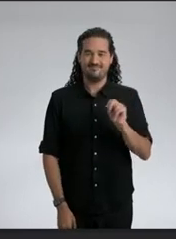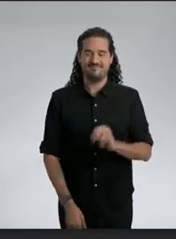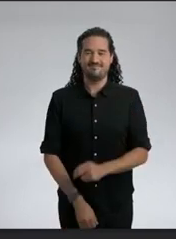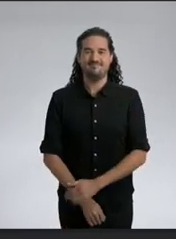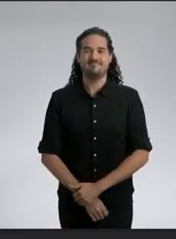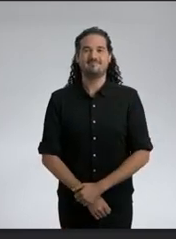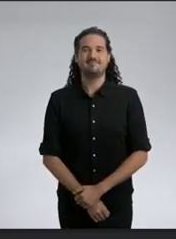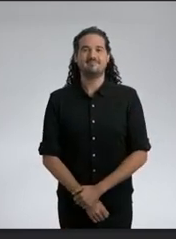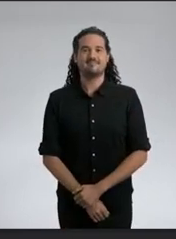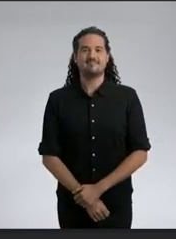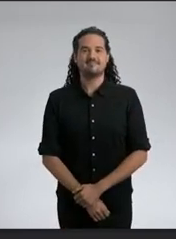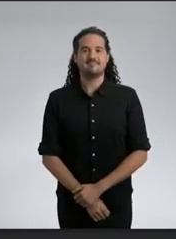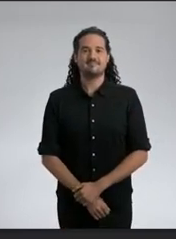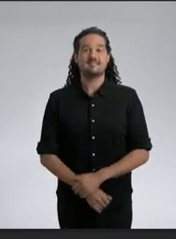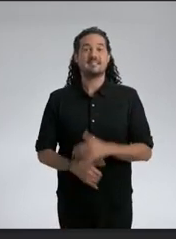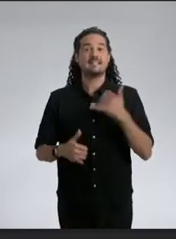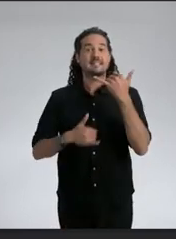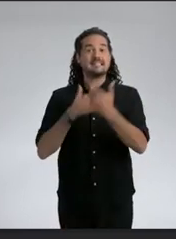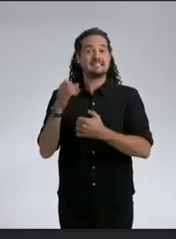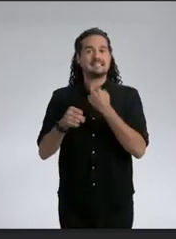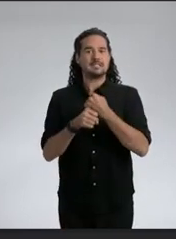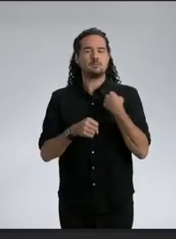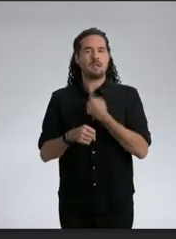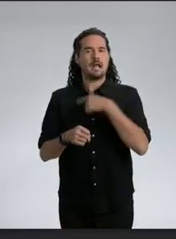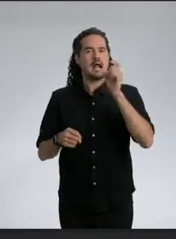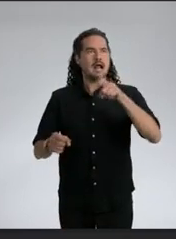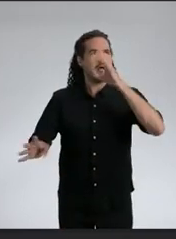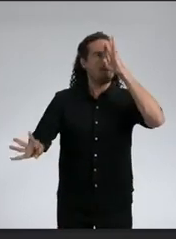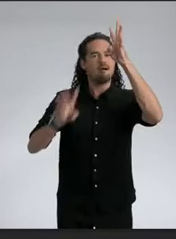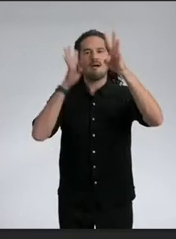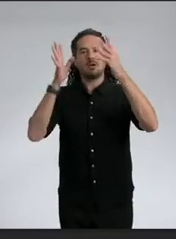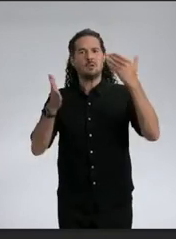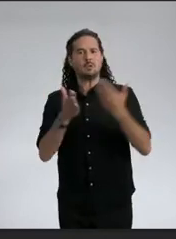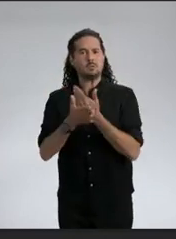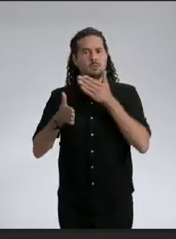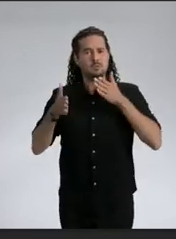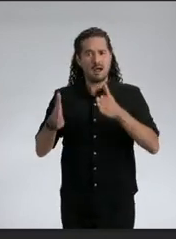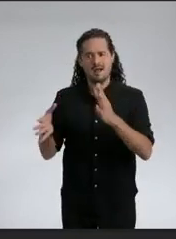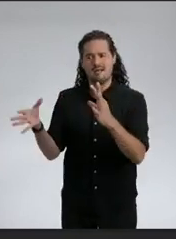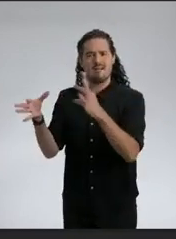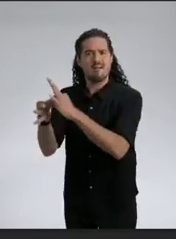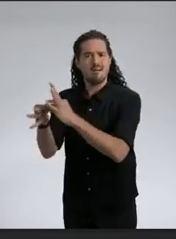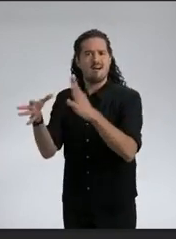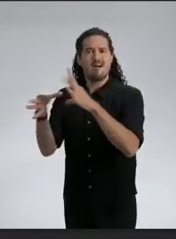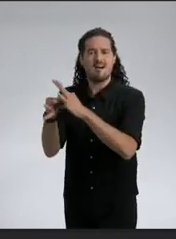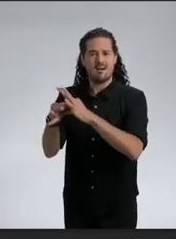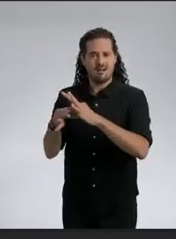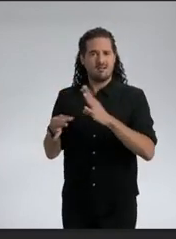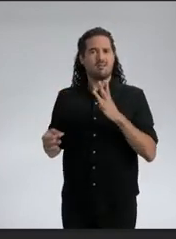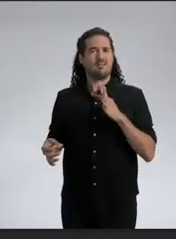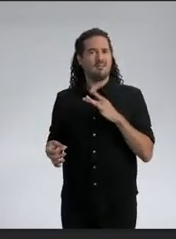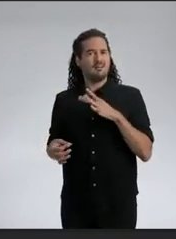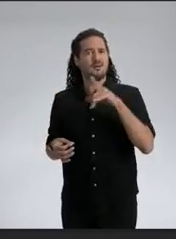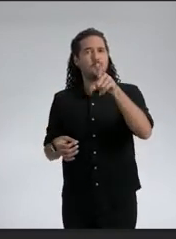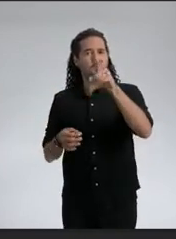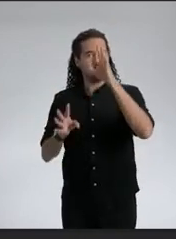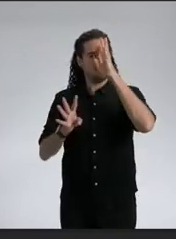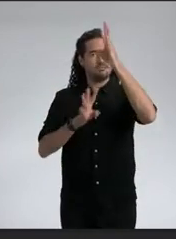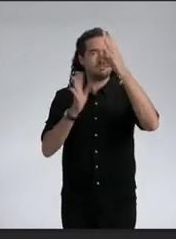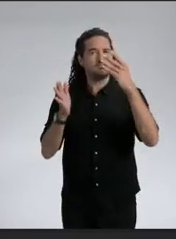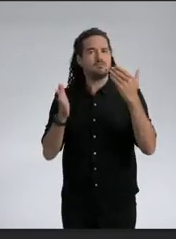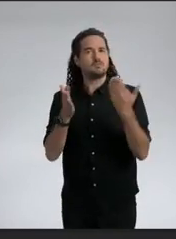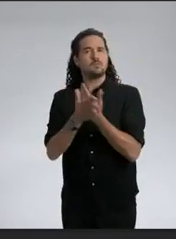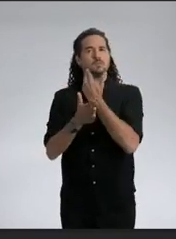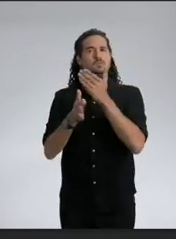we've all had to improvise to find new ways of connecting. And it has been striking to see many of you innovate and build awesome new ways for